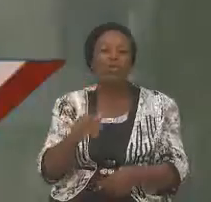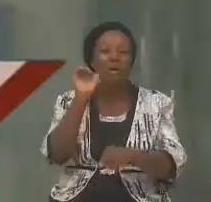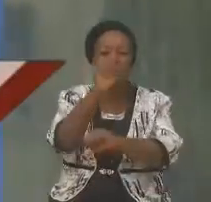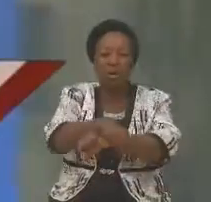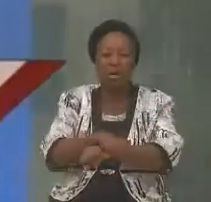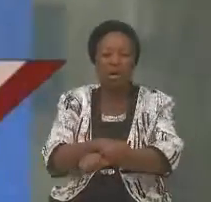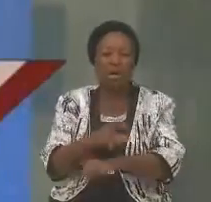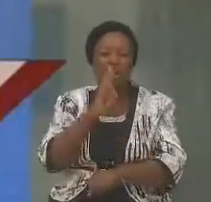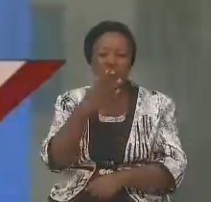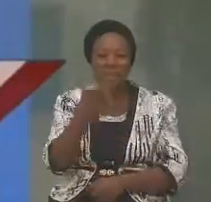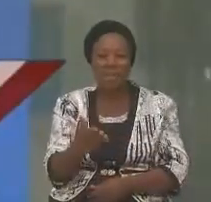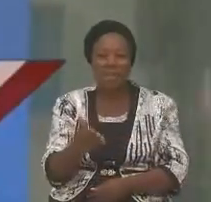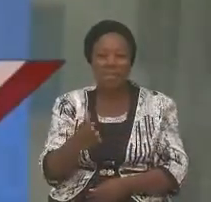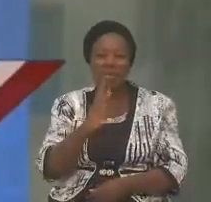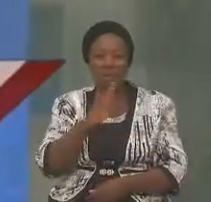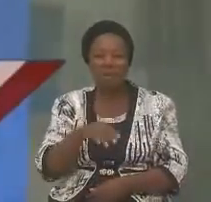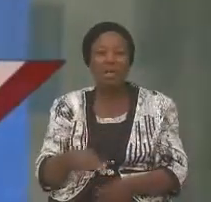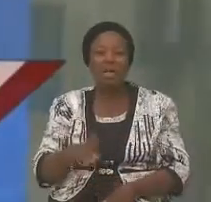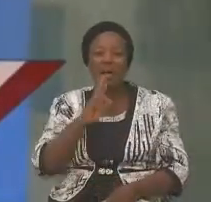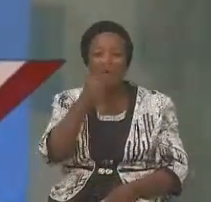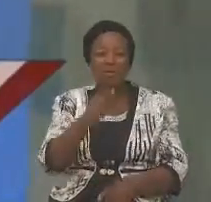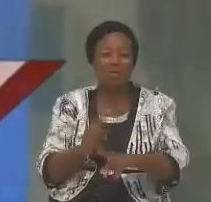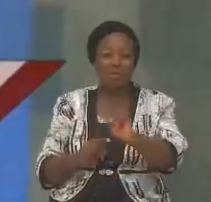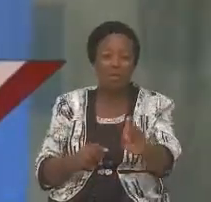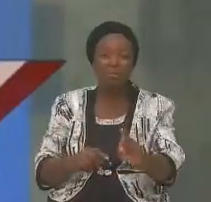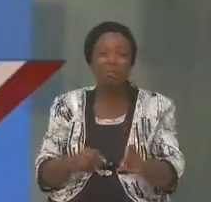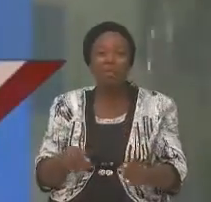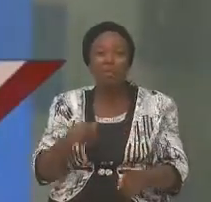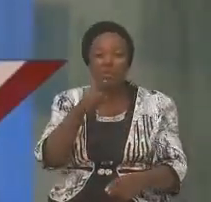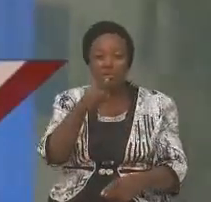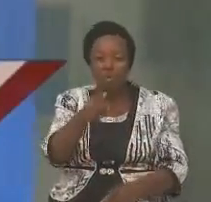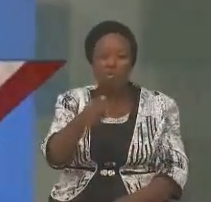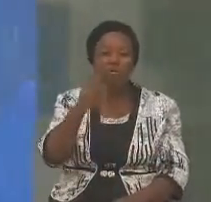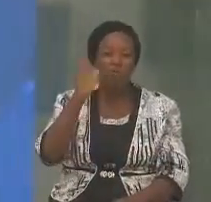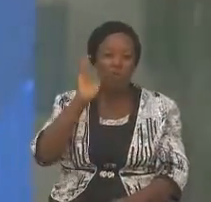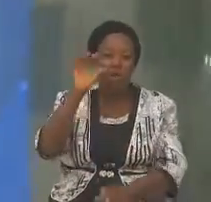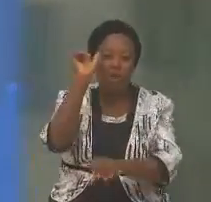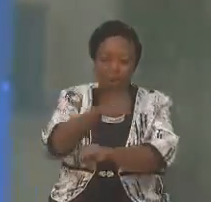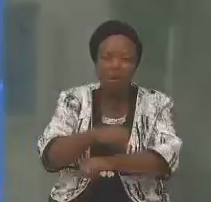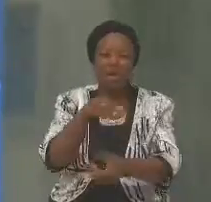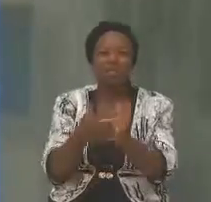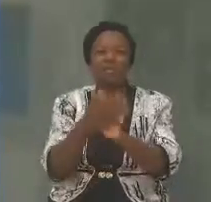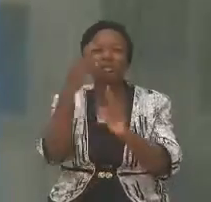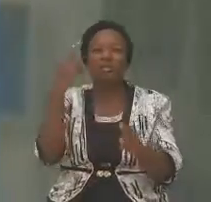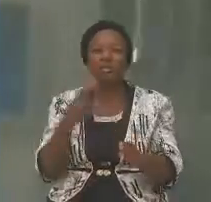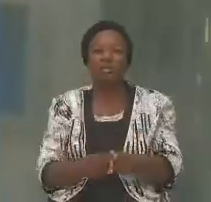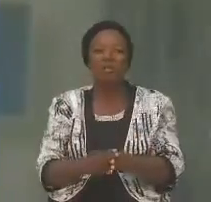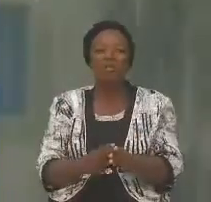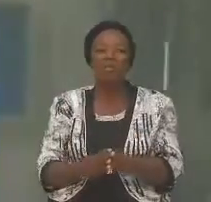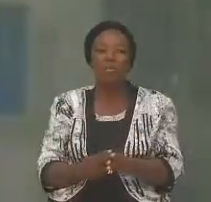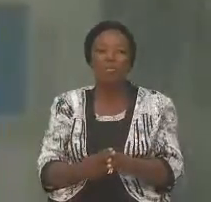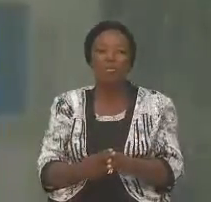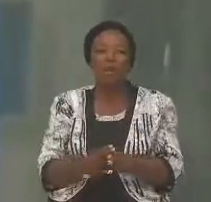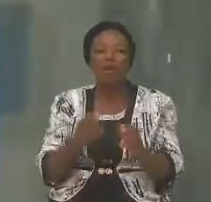conquered. Are you there? I said, are you there? You will conquer.